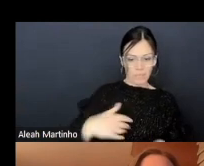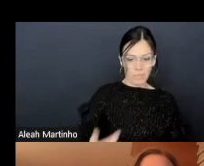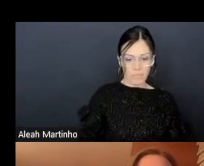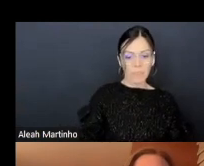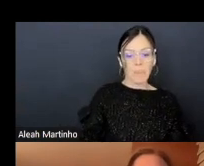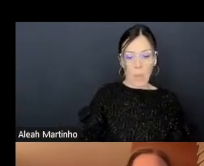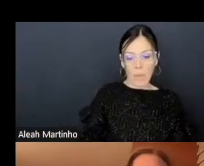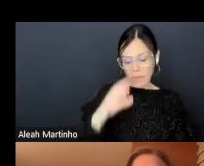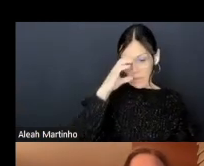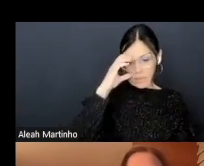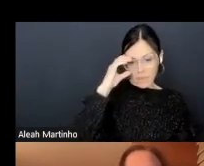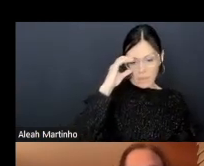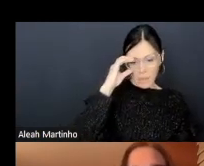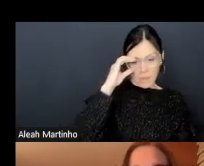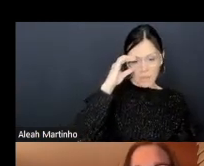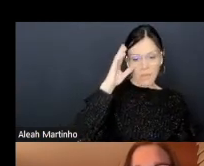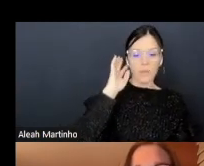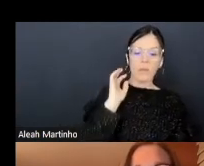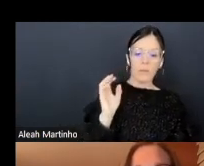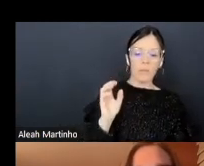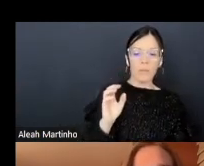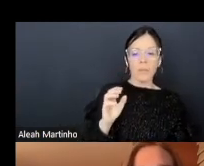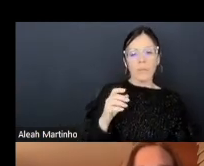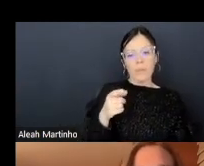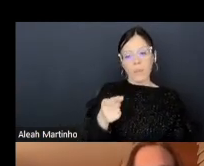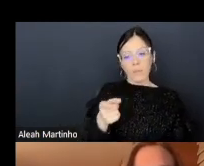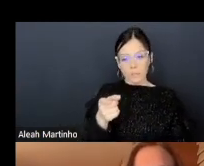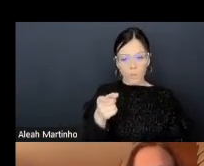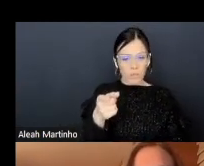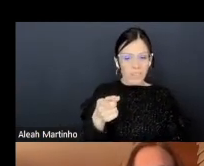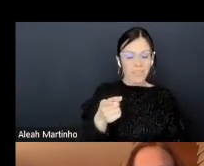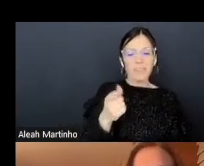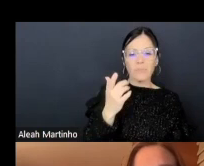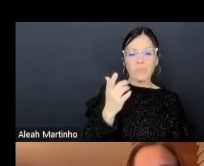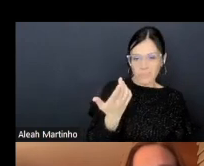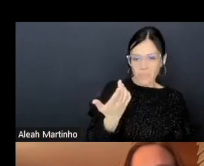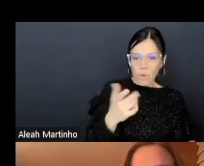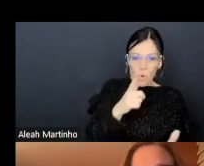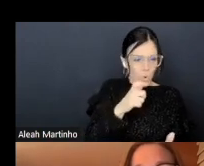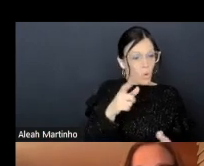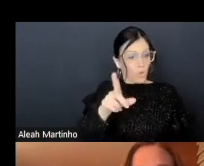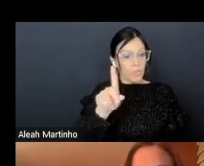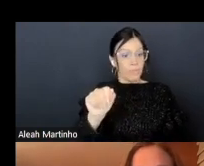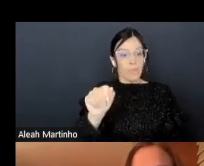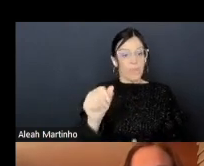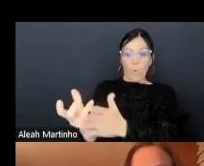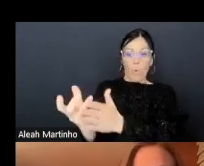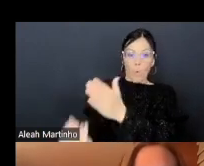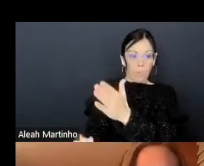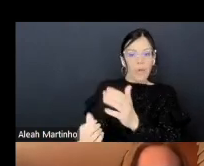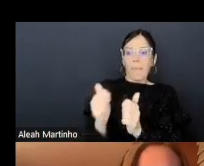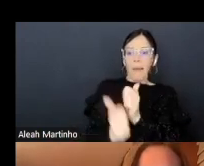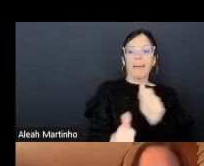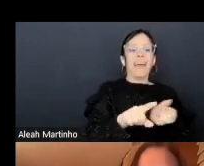and this brings me to who can make their disabilities disappear and pass as non-disabled there's a hierarchy of entitlement when it comes to